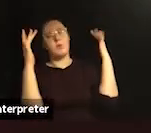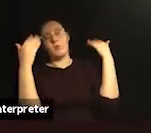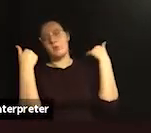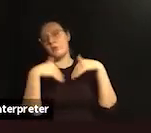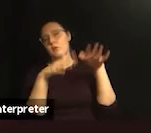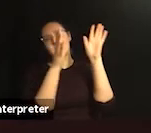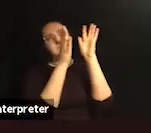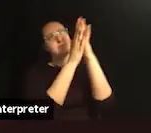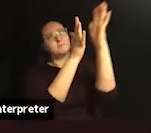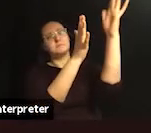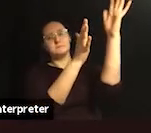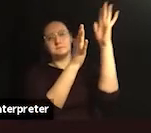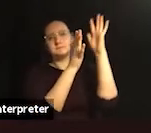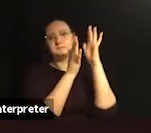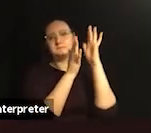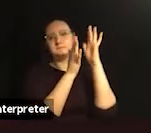they offer you